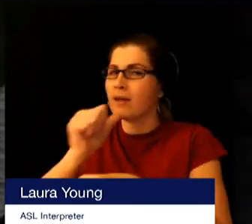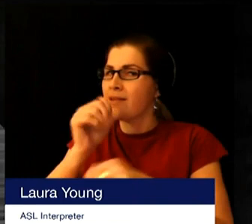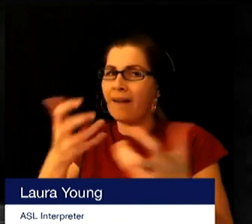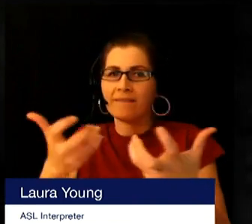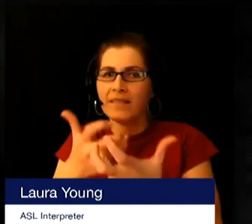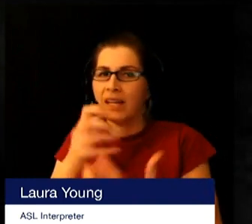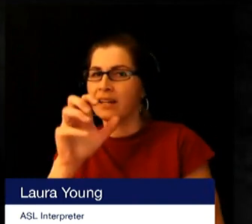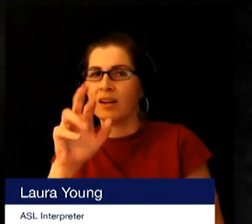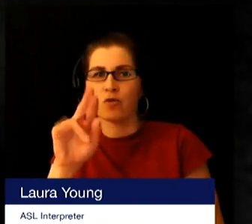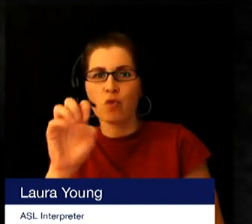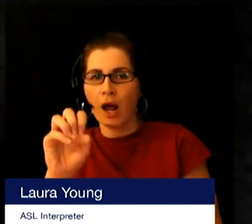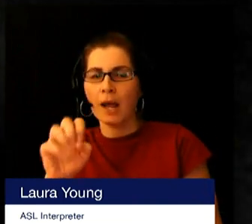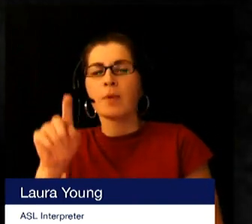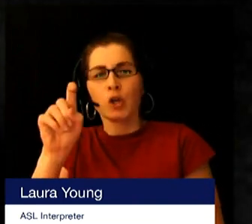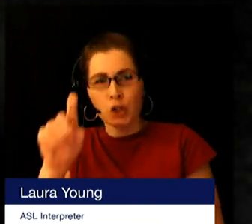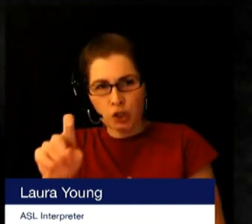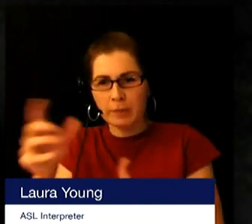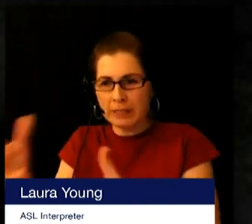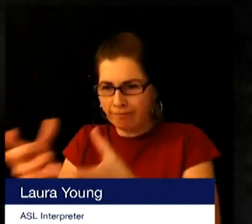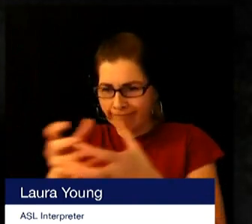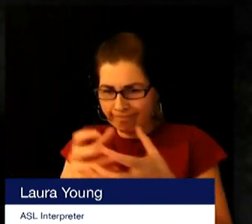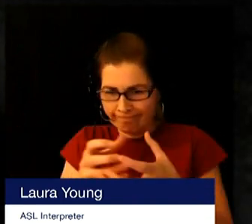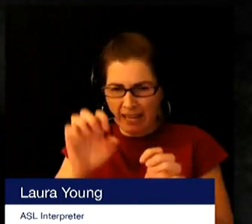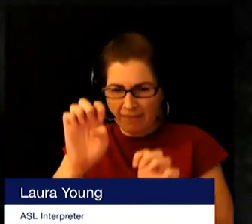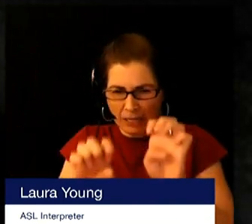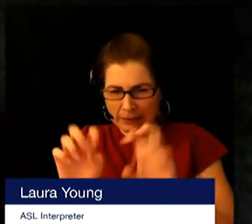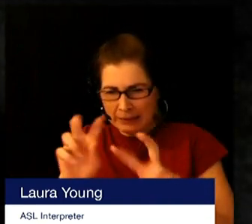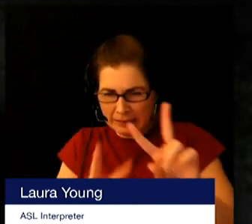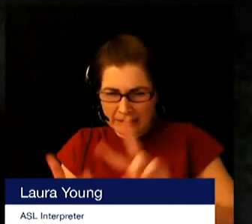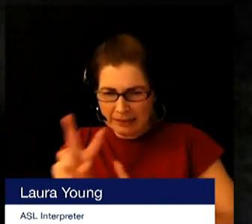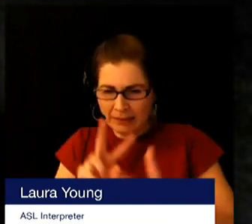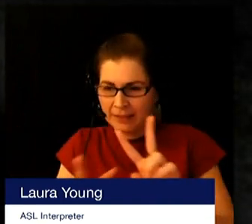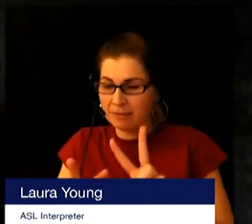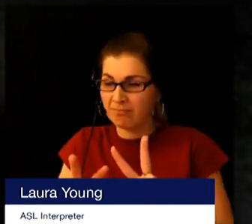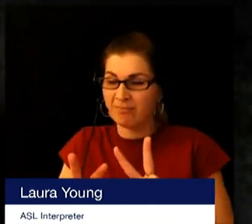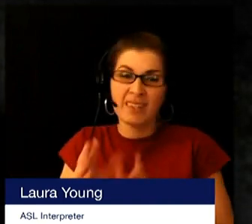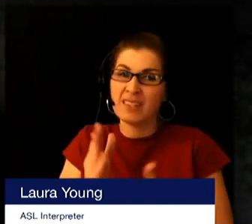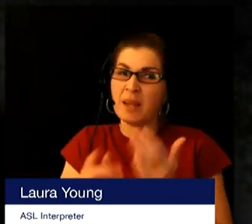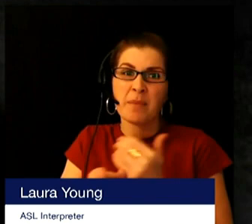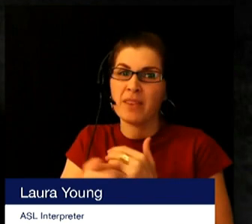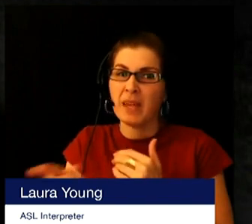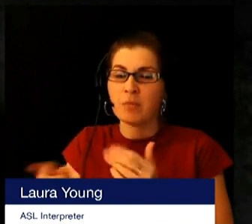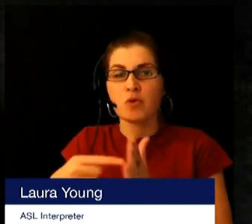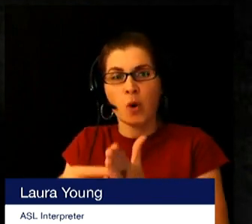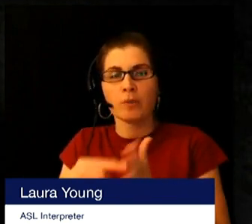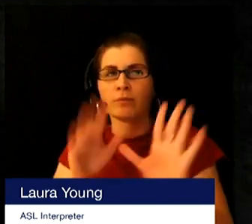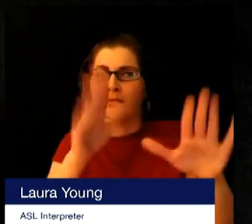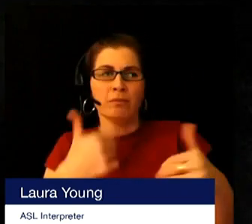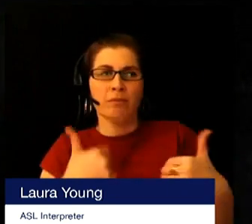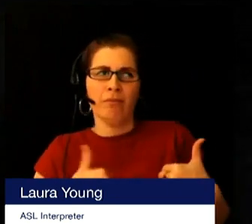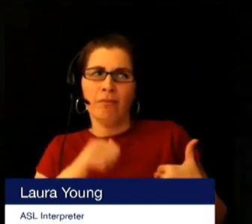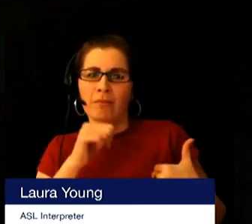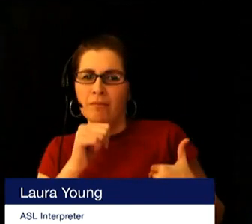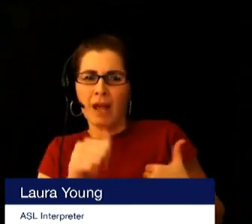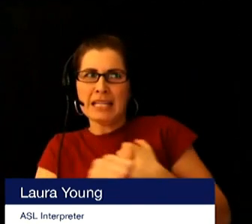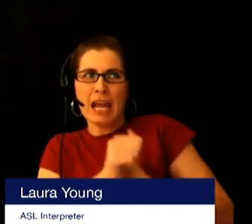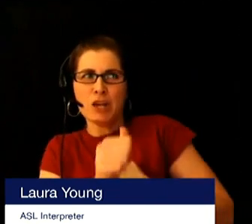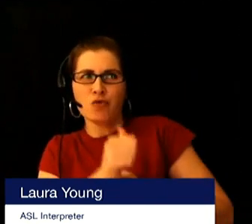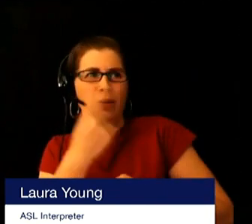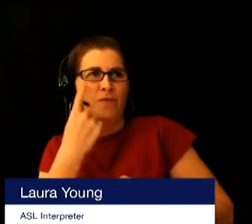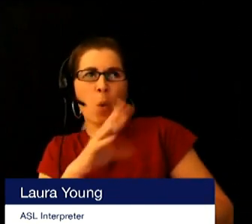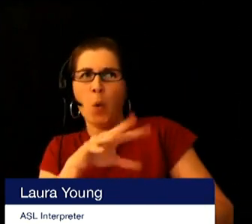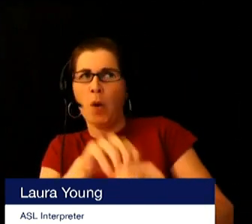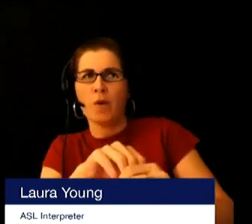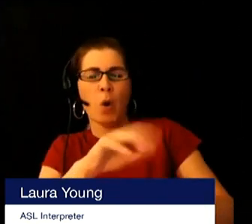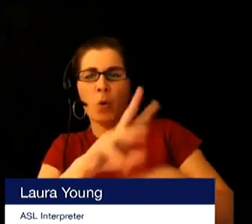that they're not gonna be a threat to society, and that their sentence is out of proportion for what